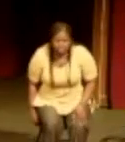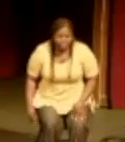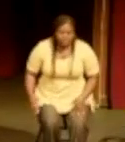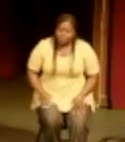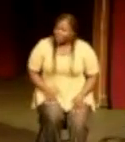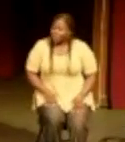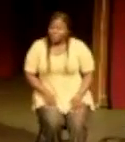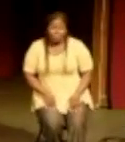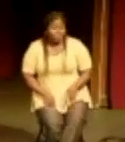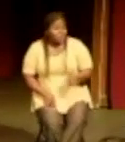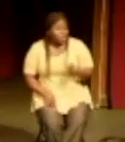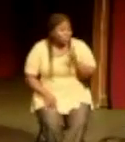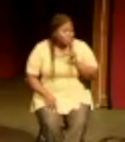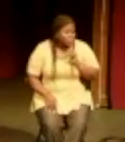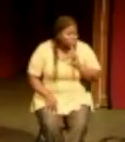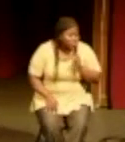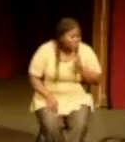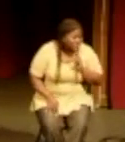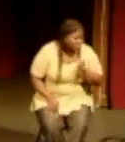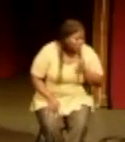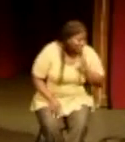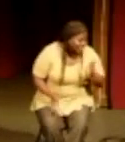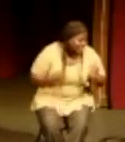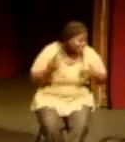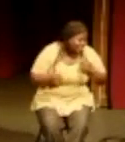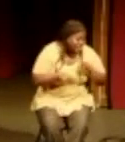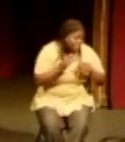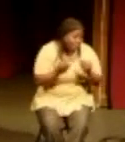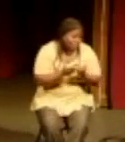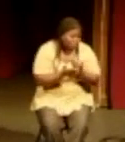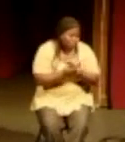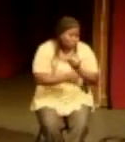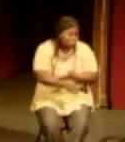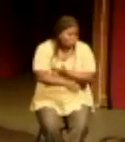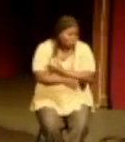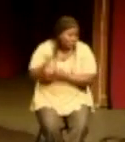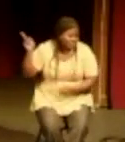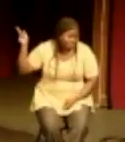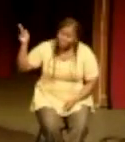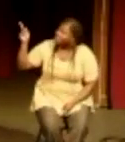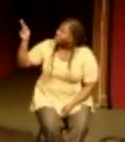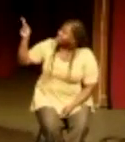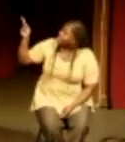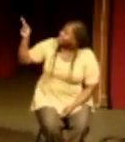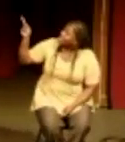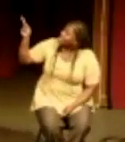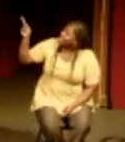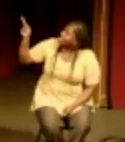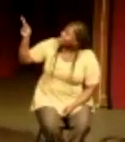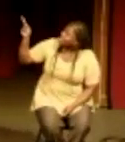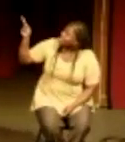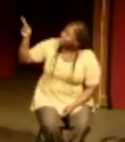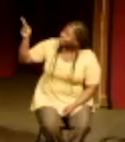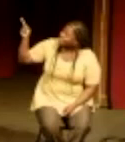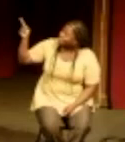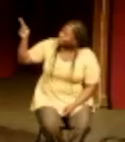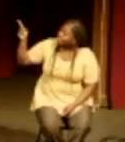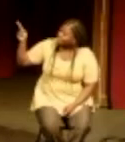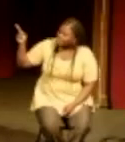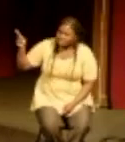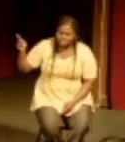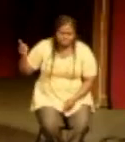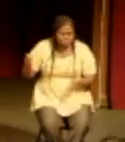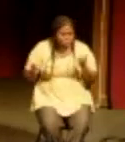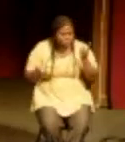So we're really, really, really excited about this. If you look at the over, just a picture of that quadrant over our campus, it really